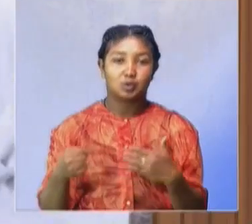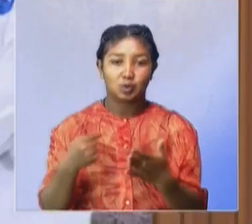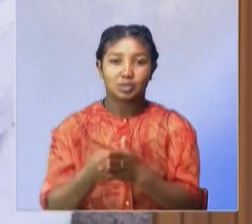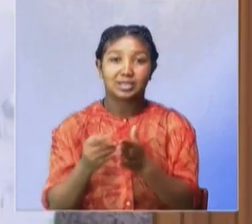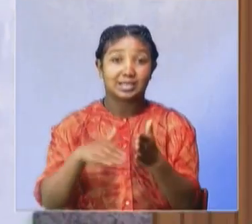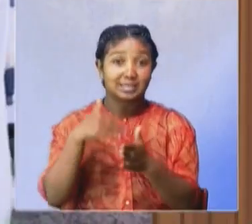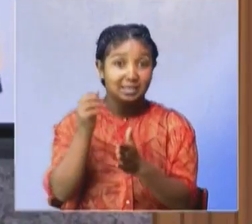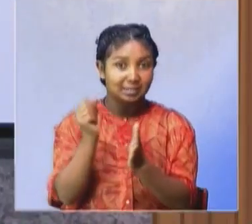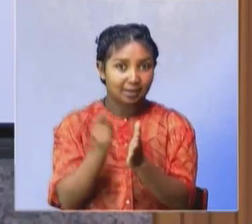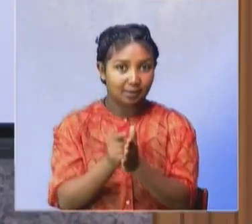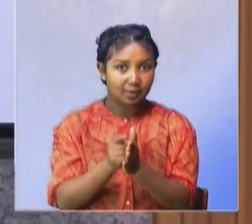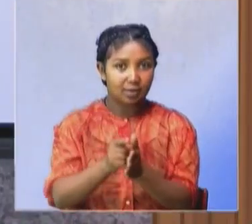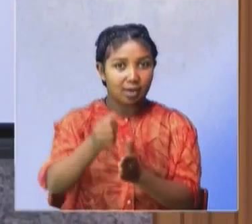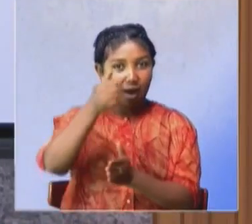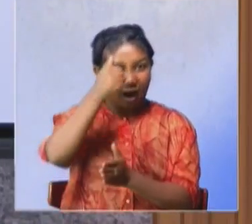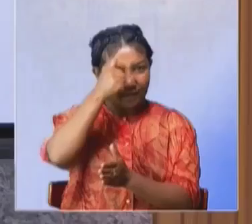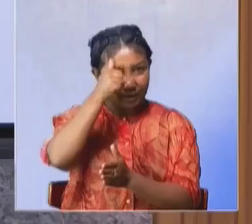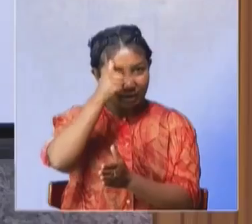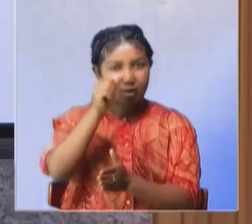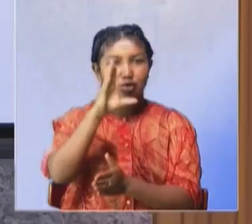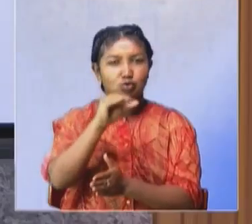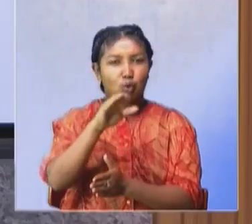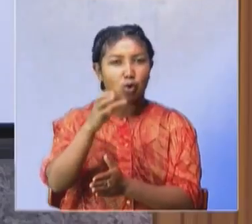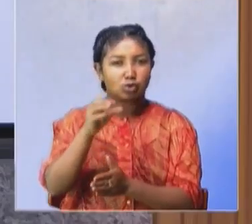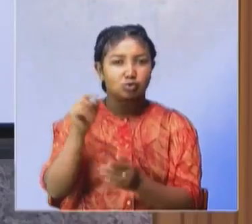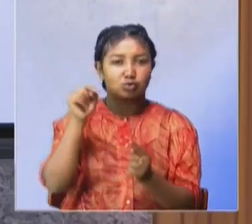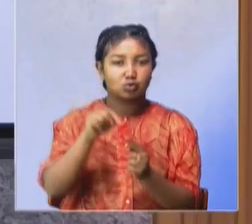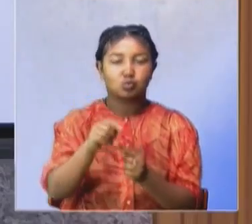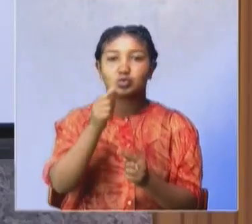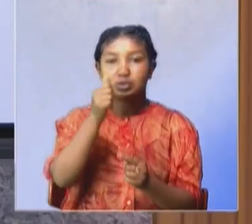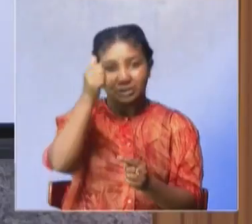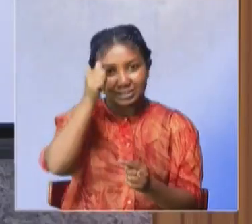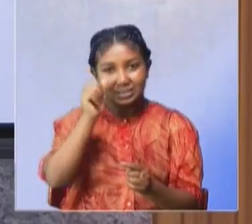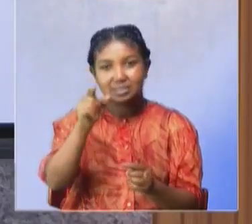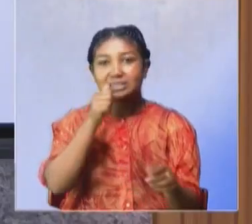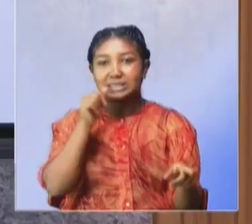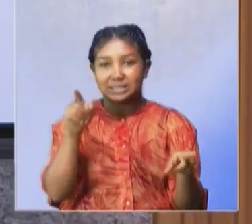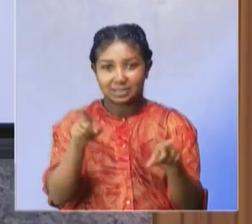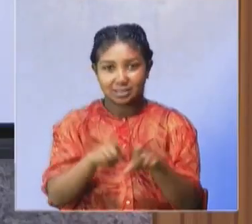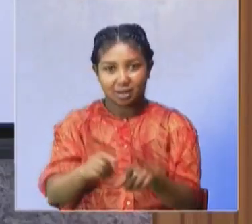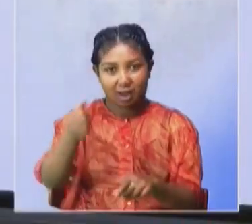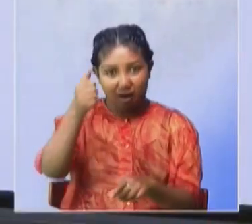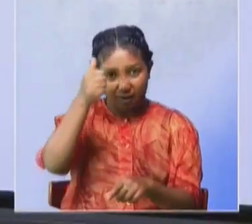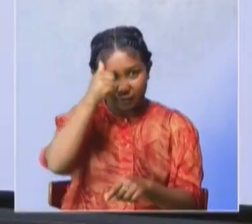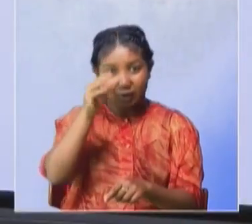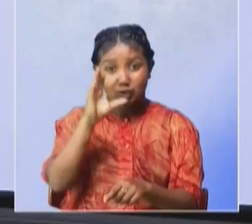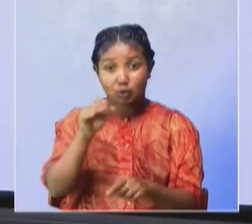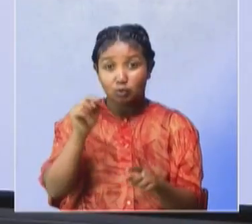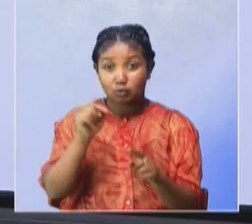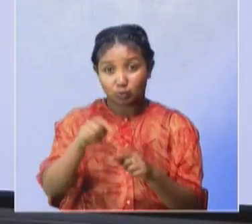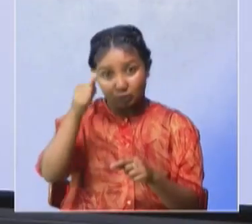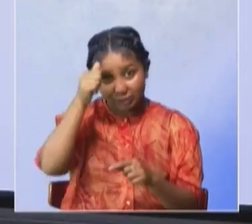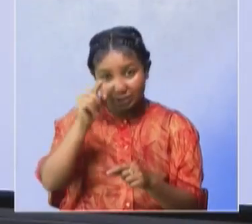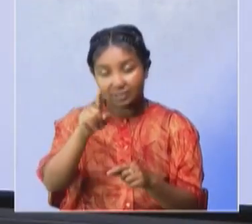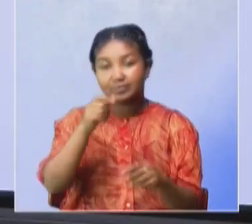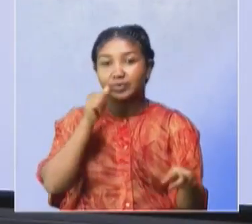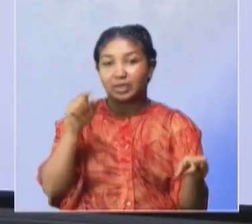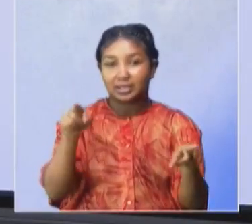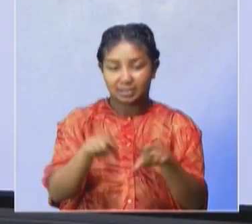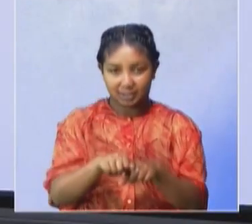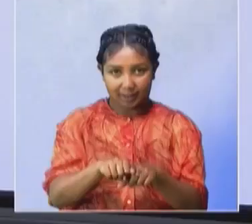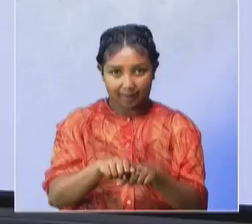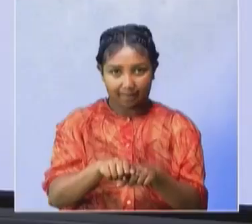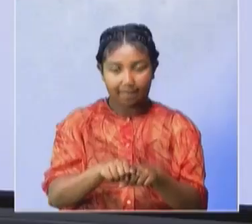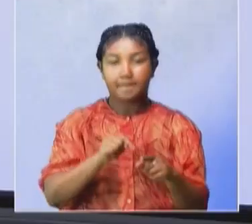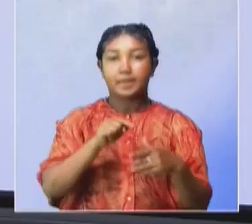next example, Abel talked to his sister. Abel talked to his